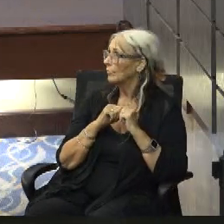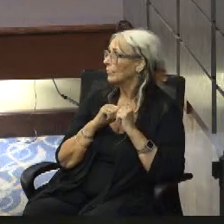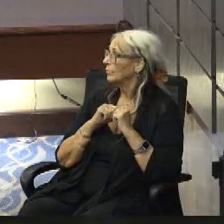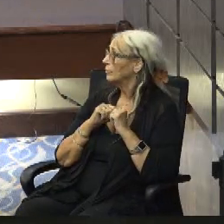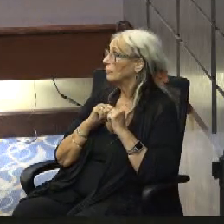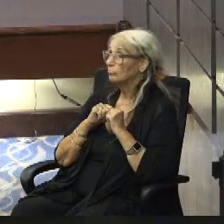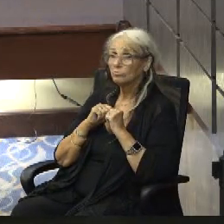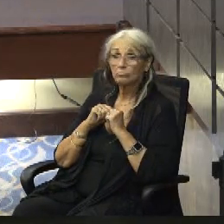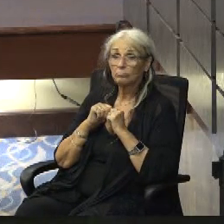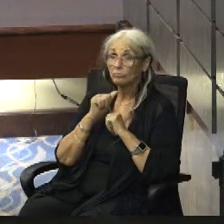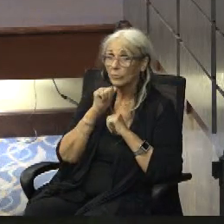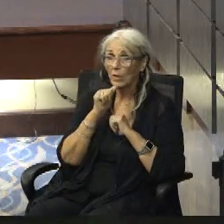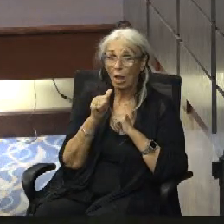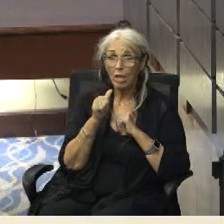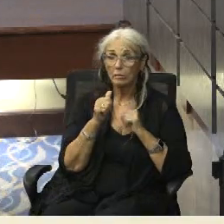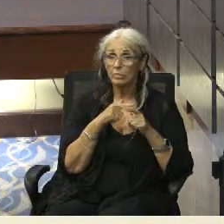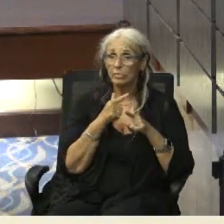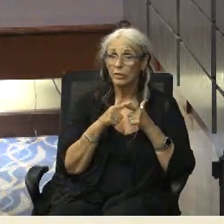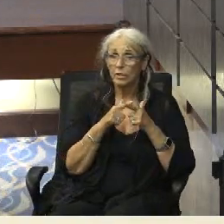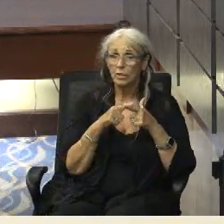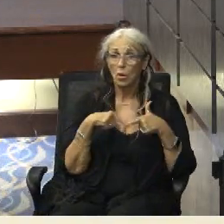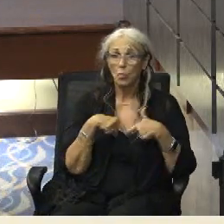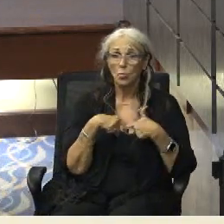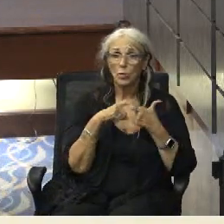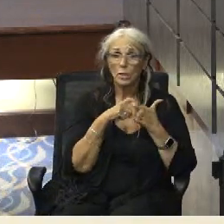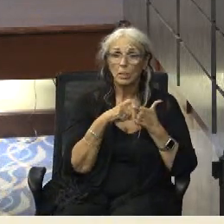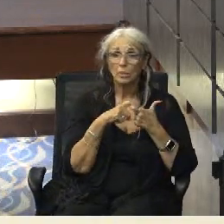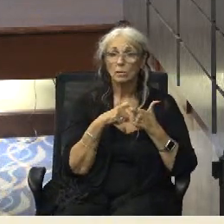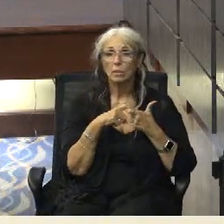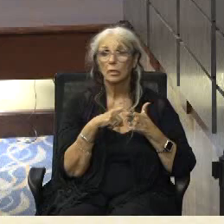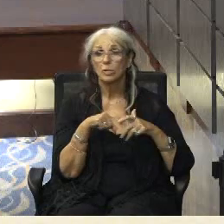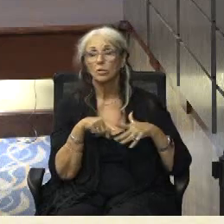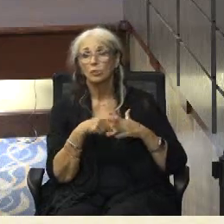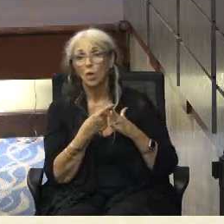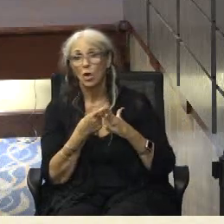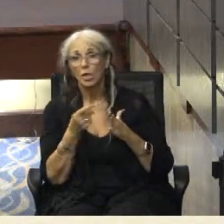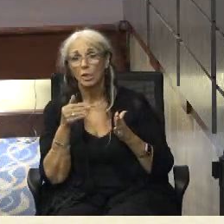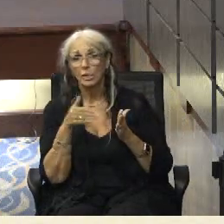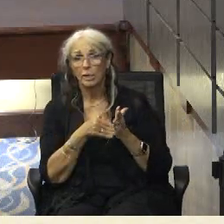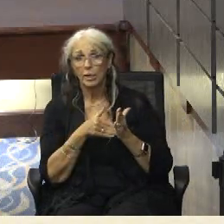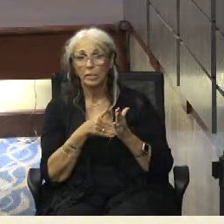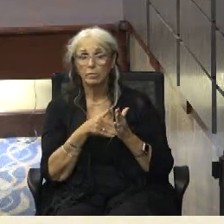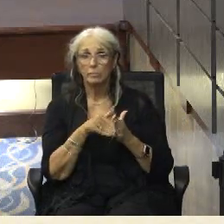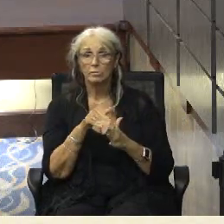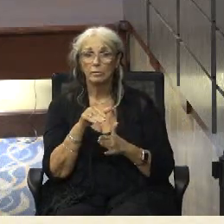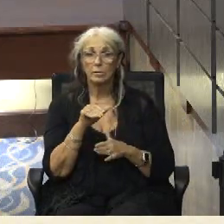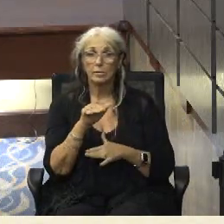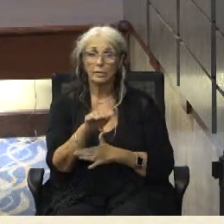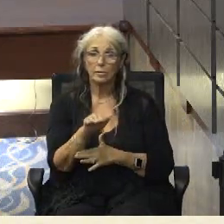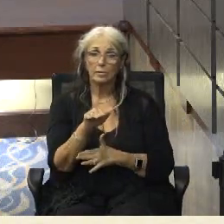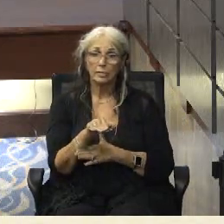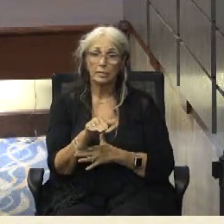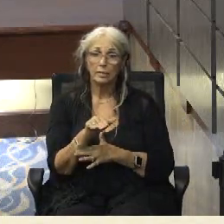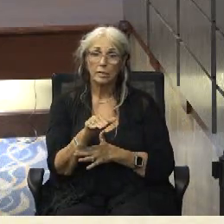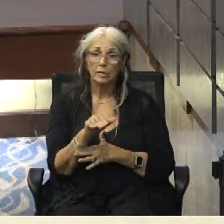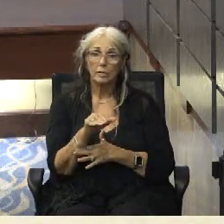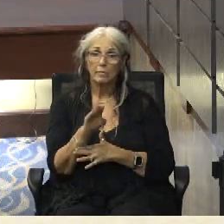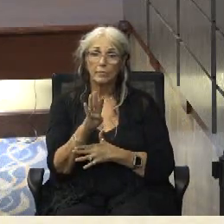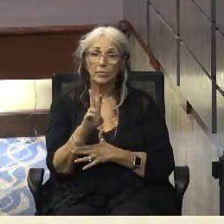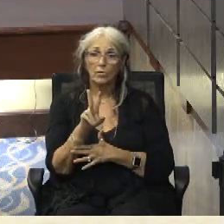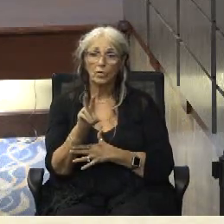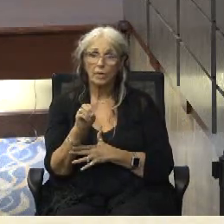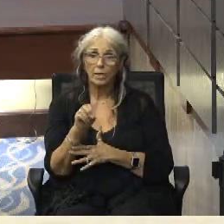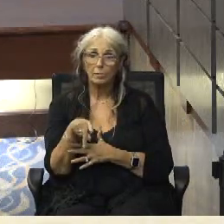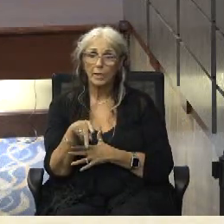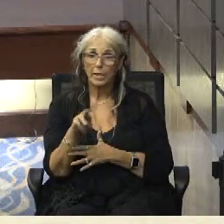If not, we will recess the work session or reconvene regular session for executive session as read into the record by the city secretary at 4:30